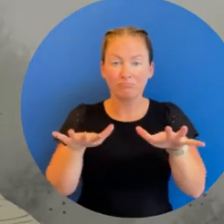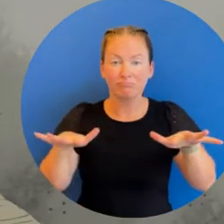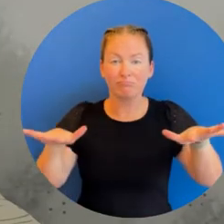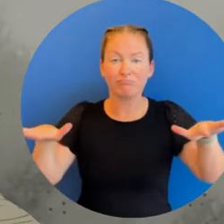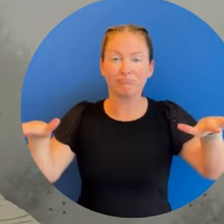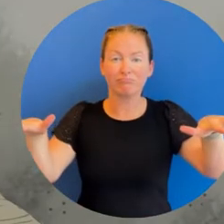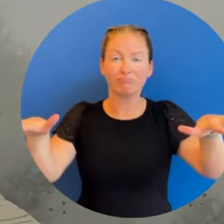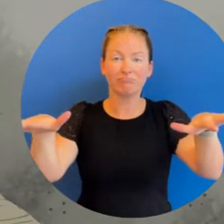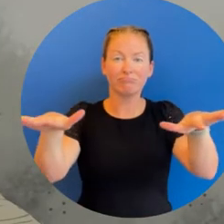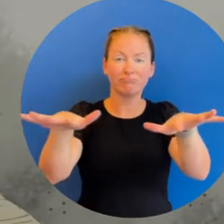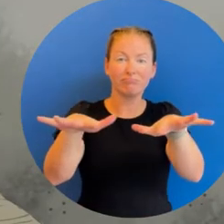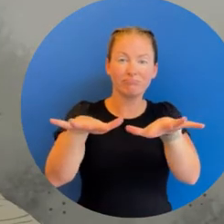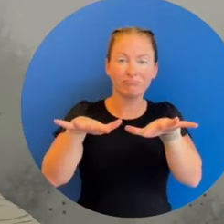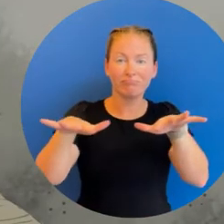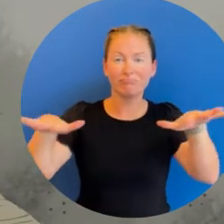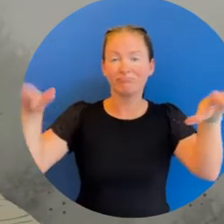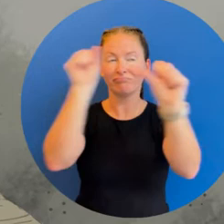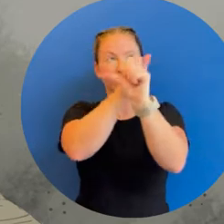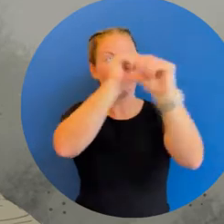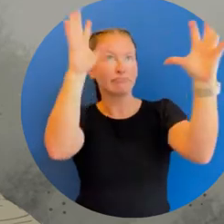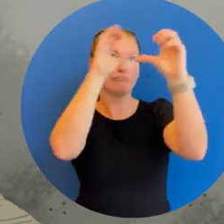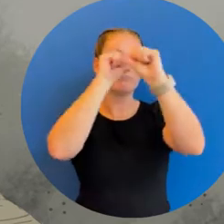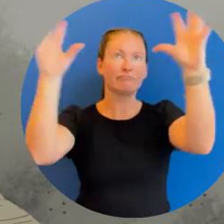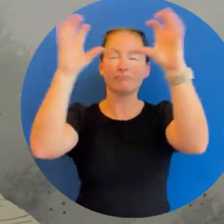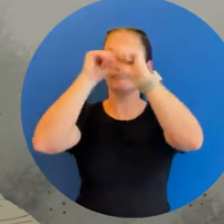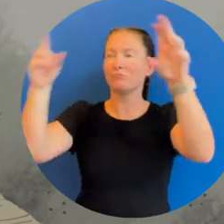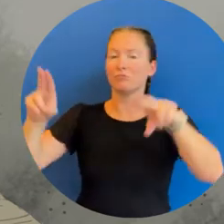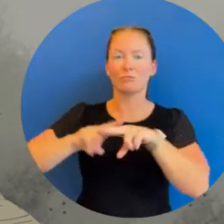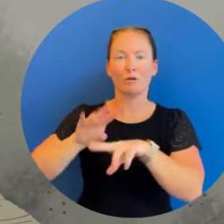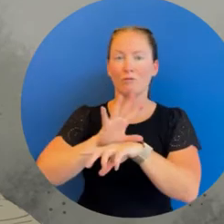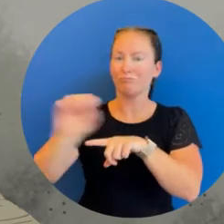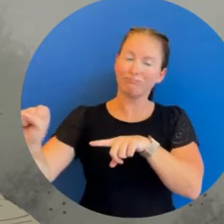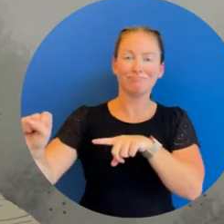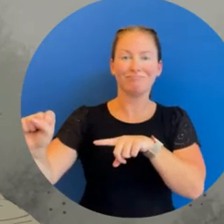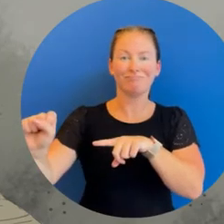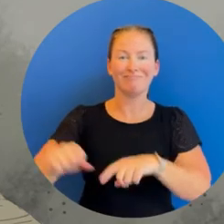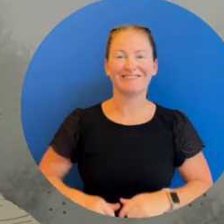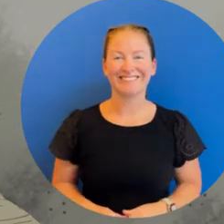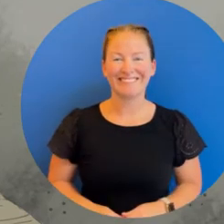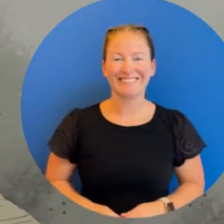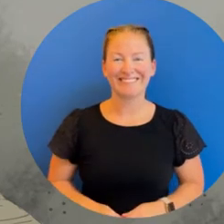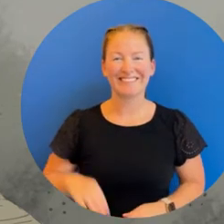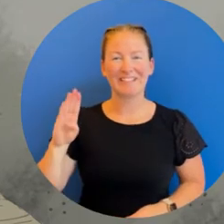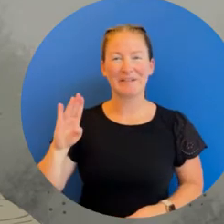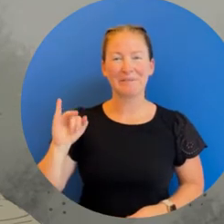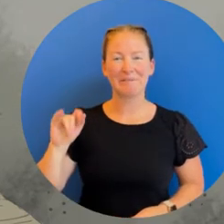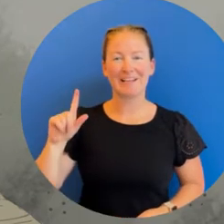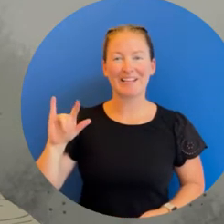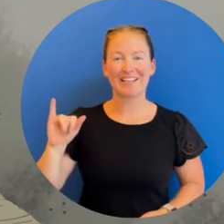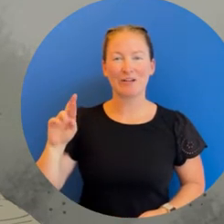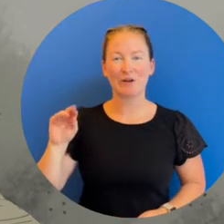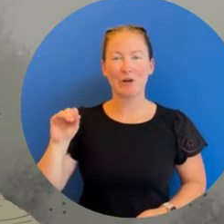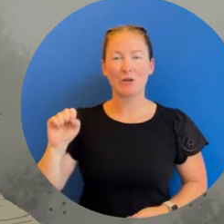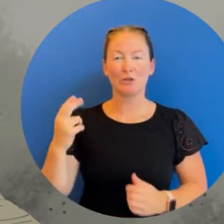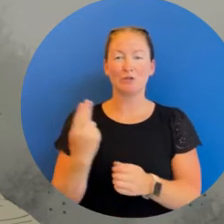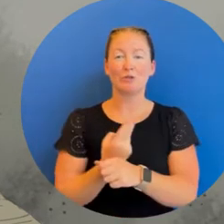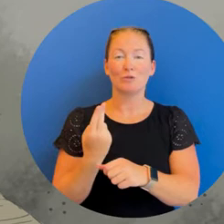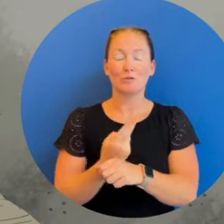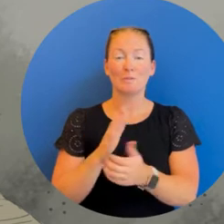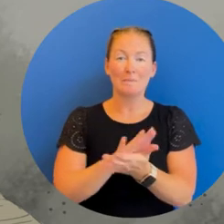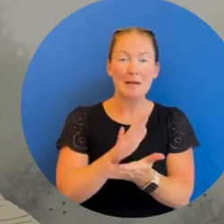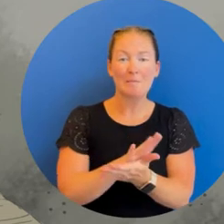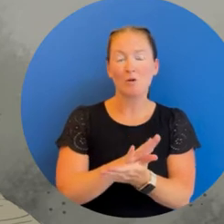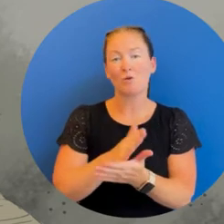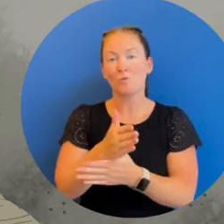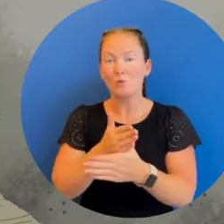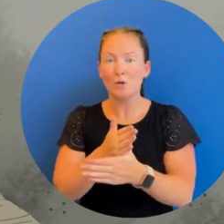books, all her visions let loose. With her mind like a runaway train, no caboose. Billy Rose worked with